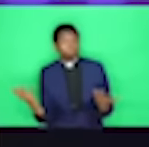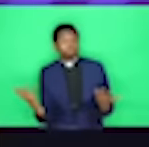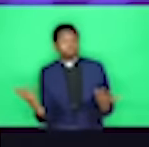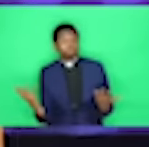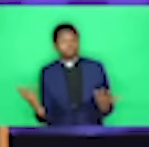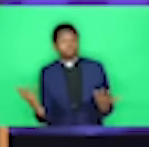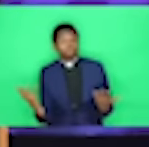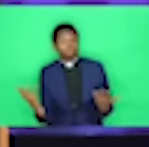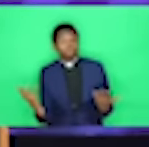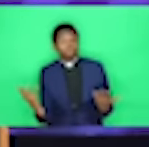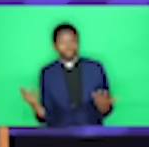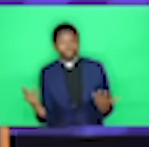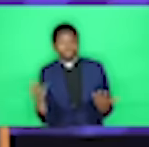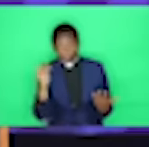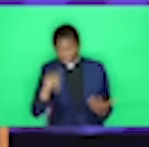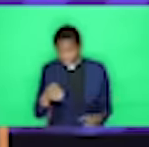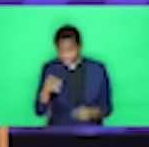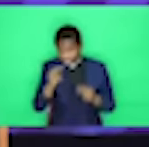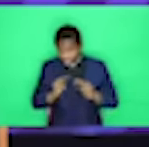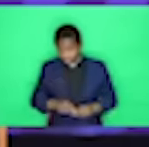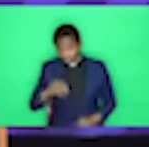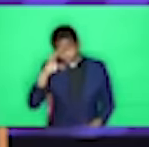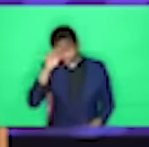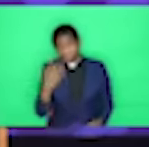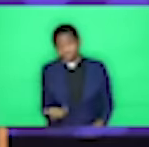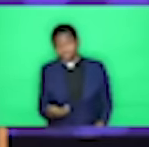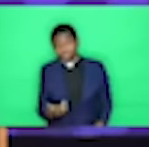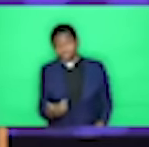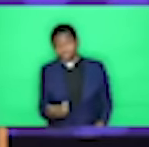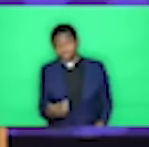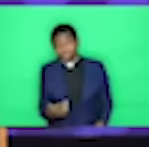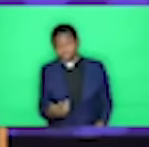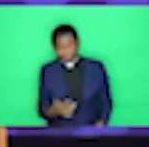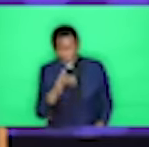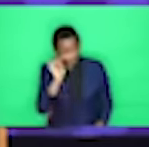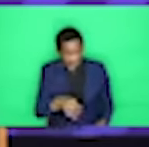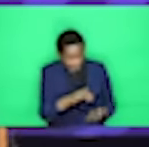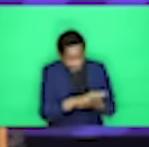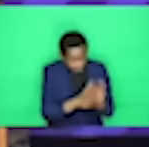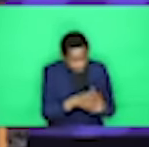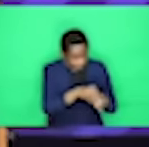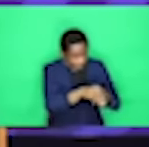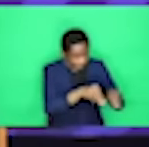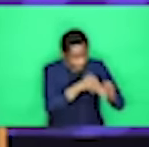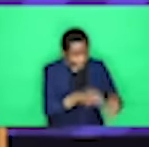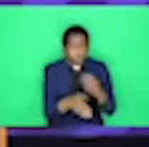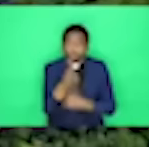See, this is a human being. He is supposed to be the manager of God's earth. Now, if